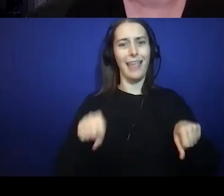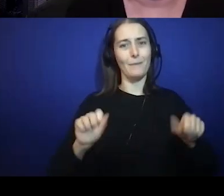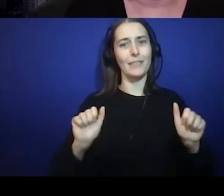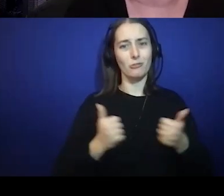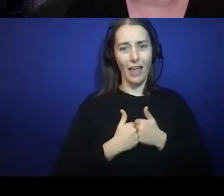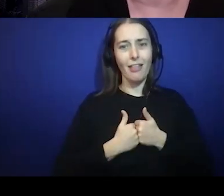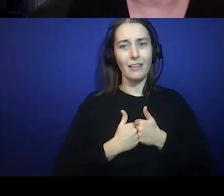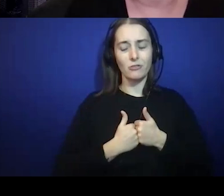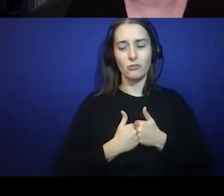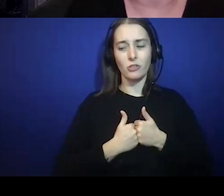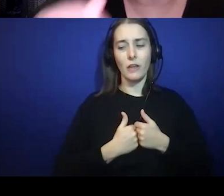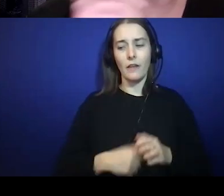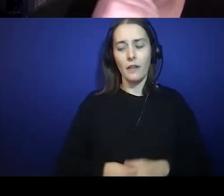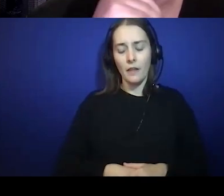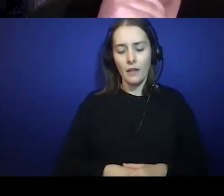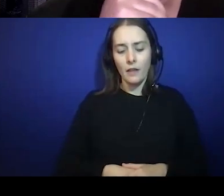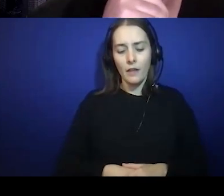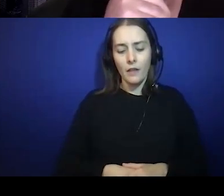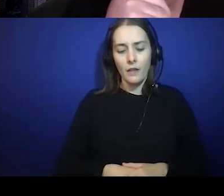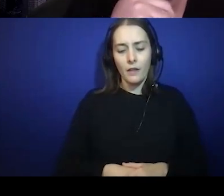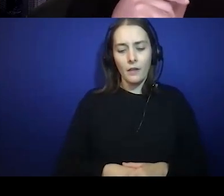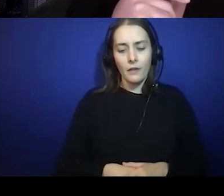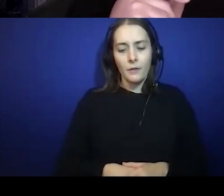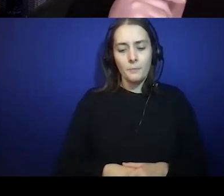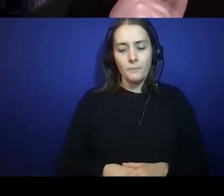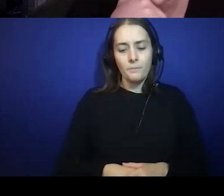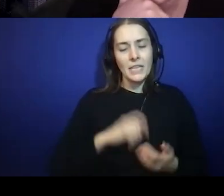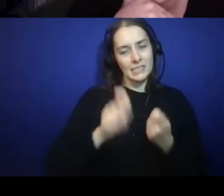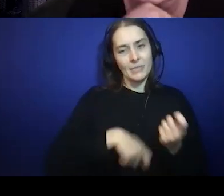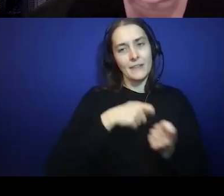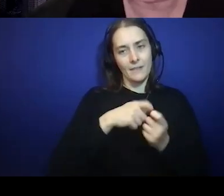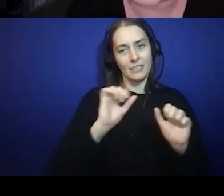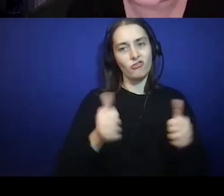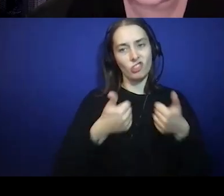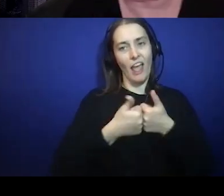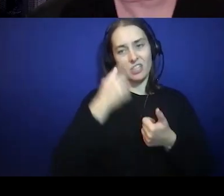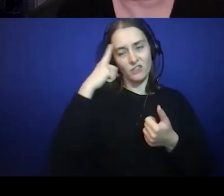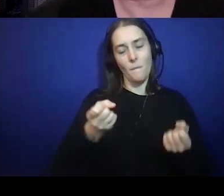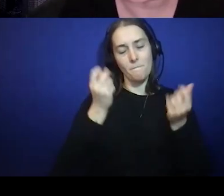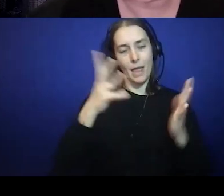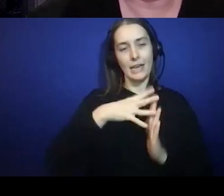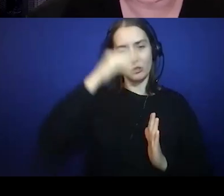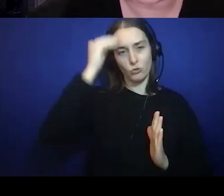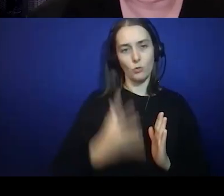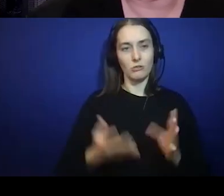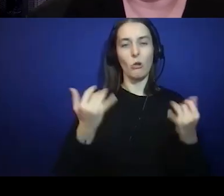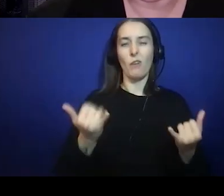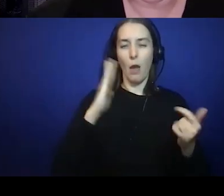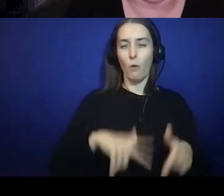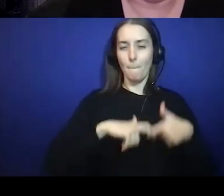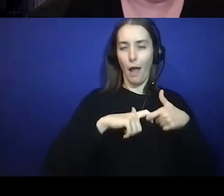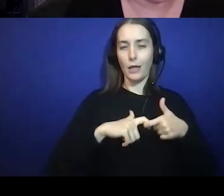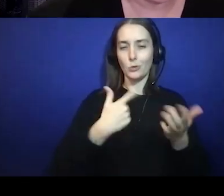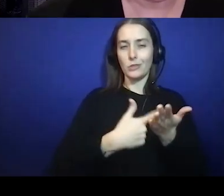challenge, and particularly challenging aspect of writing for many students. And so let's pause to explore it a